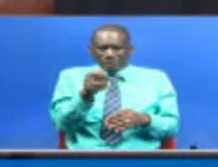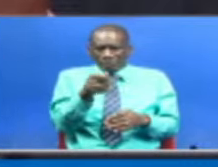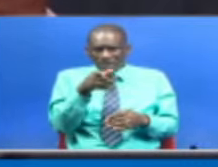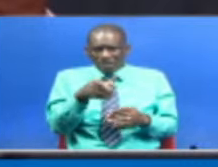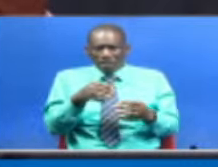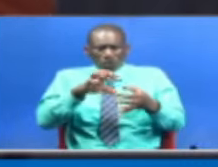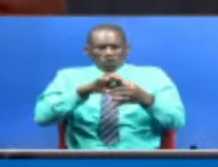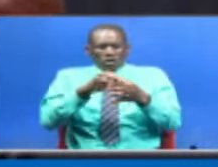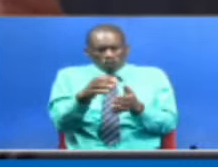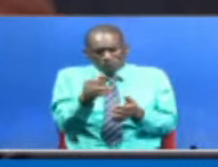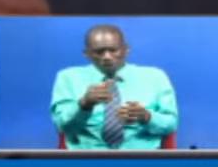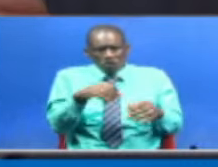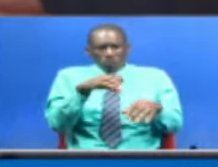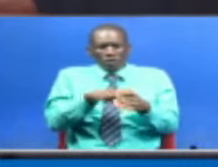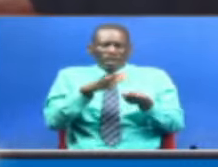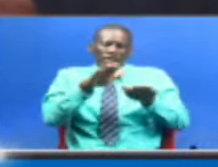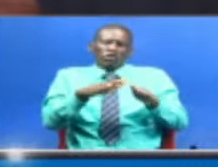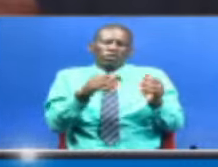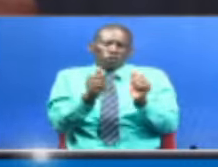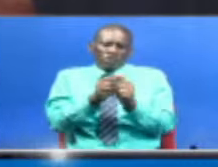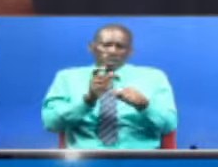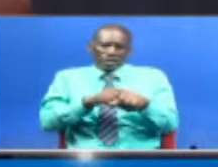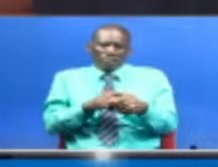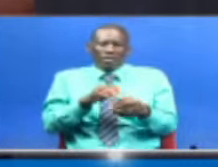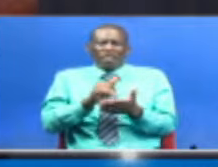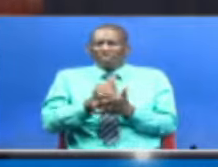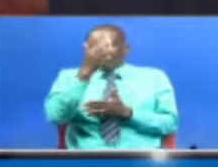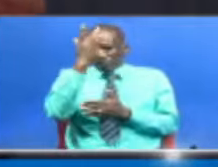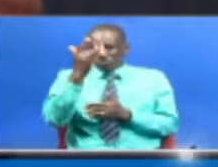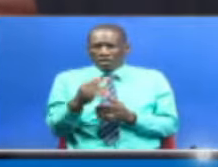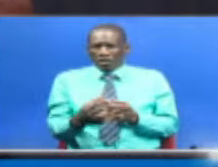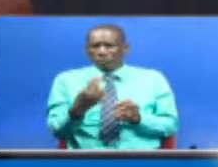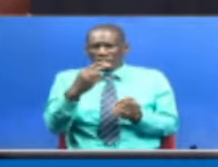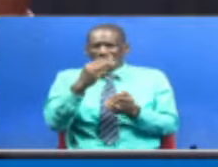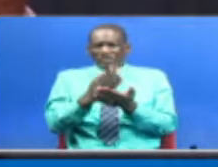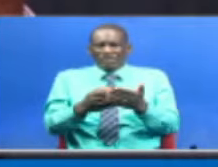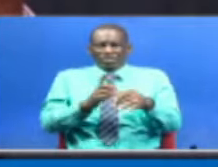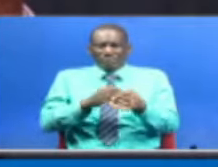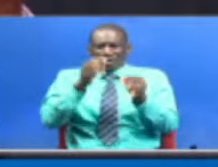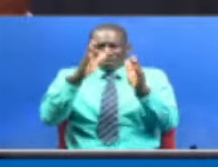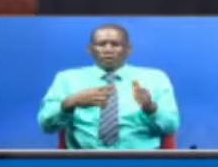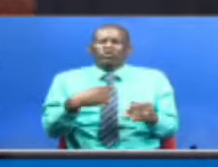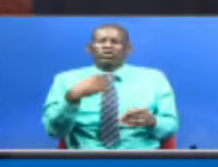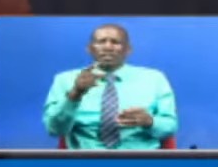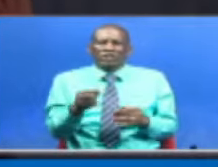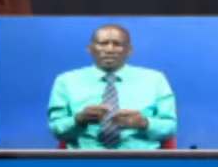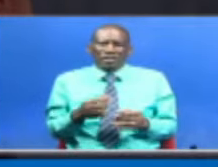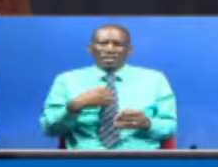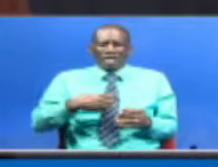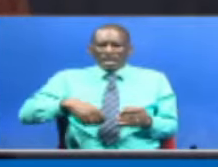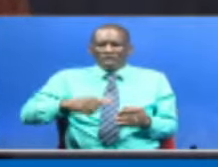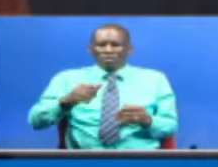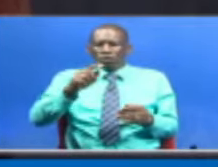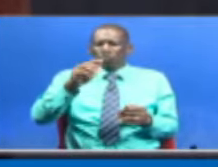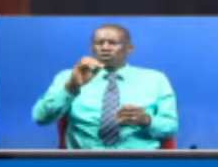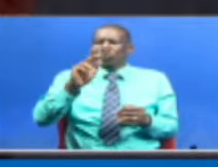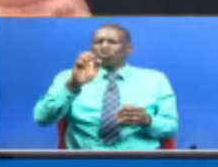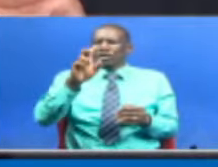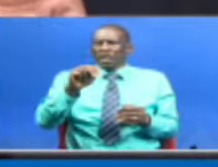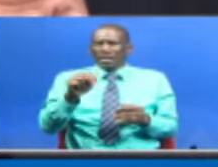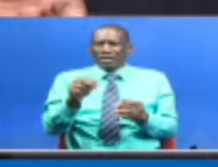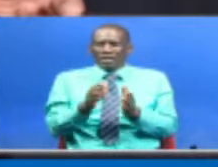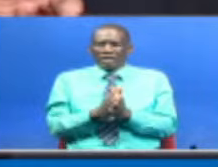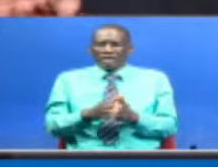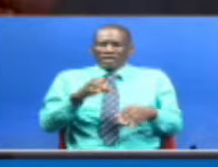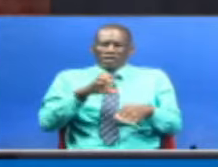connection fees slowly over time. That's why you see sometimes somebody saying, I bought tokens and I got